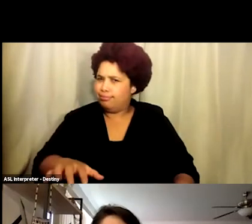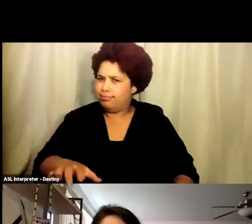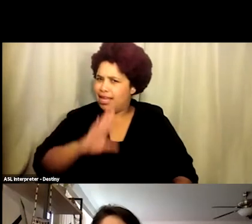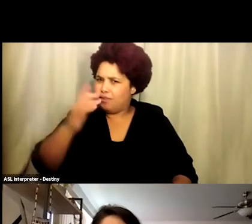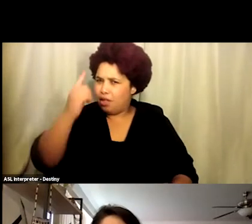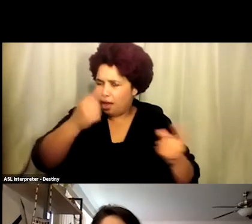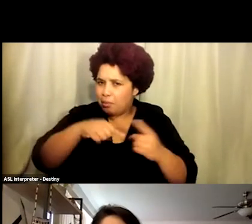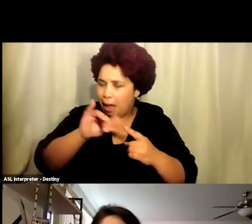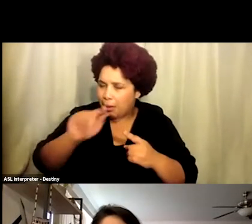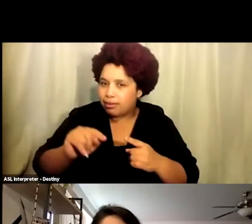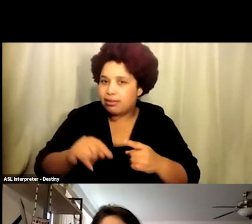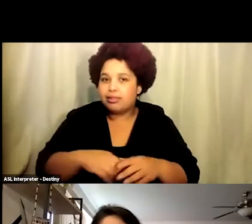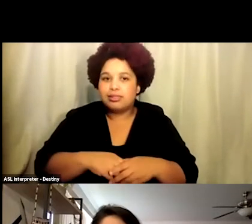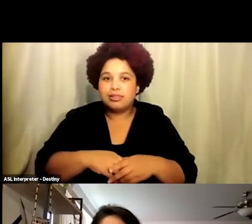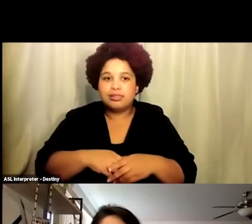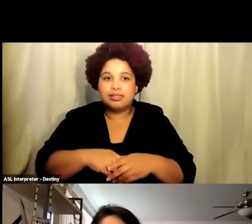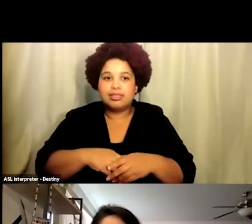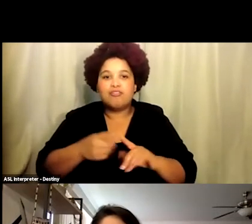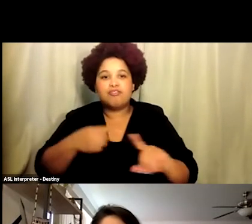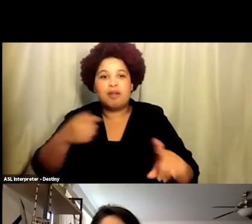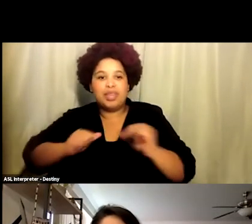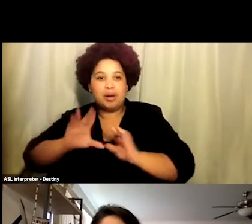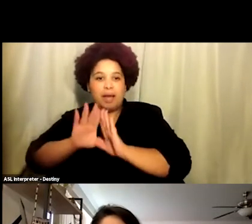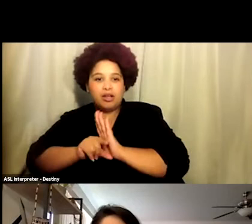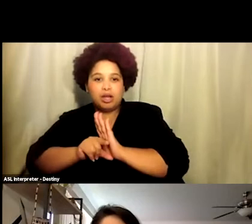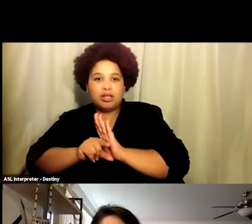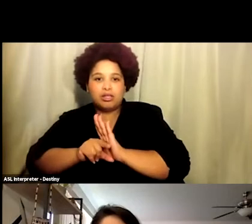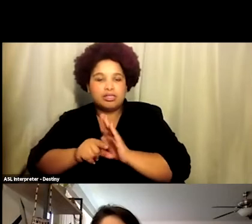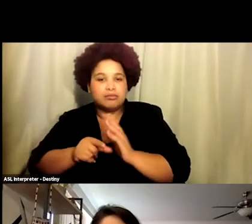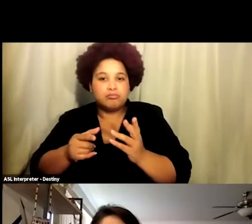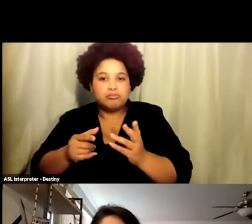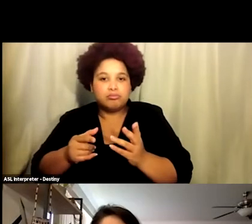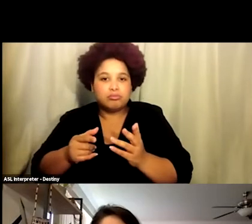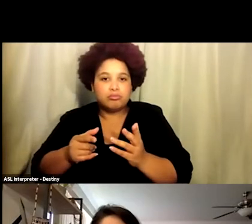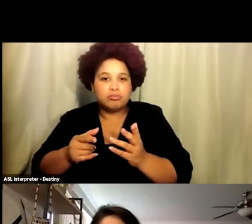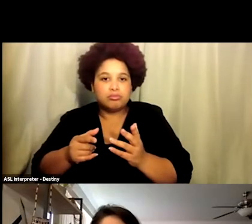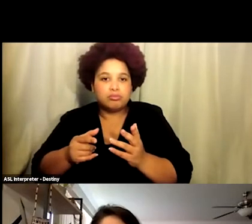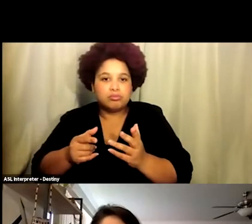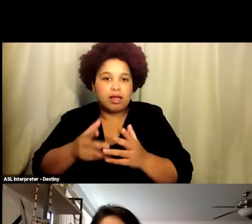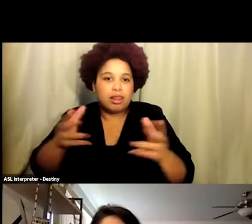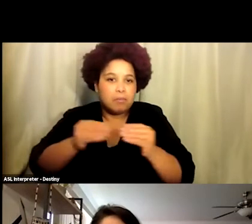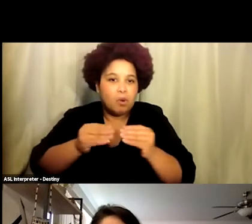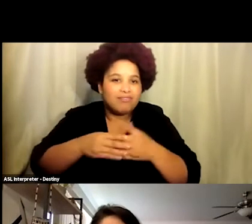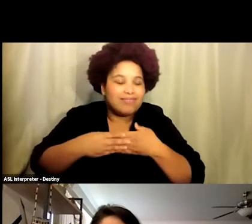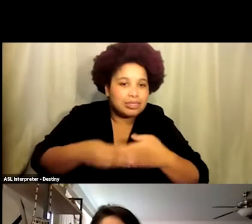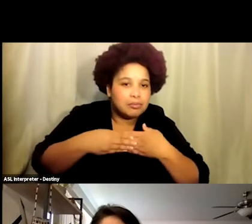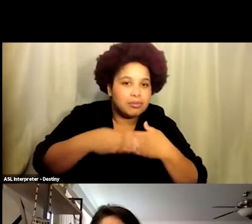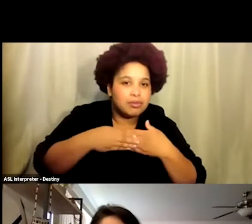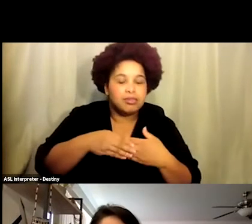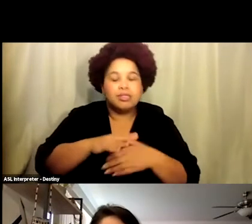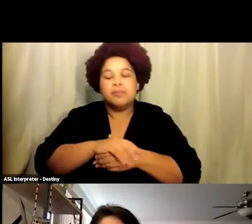that so much. You know, like as Maha said, you know, if you come from a theater background, there's much more. There'd been a lot more flexibility in that